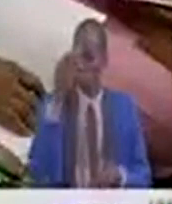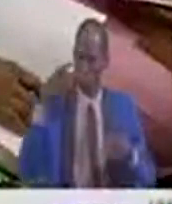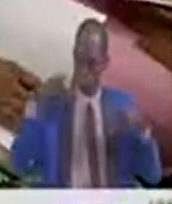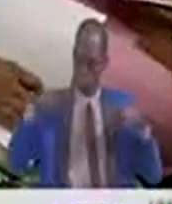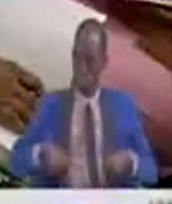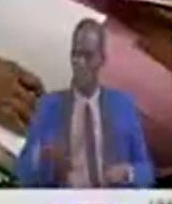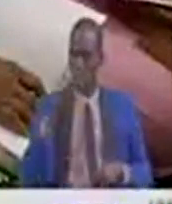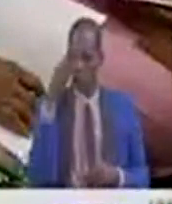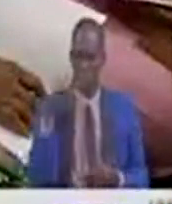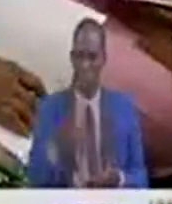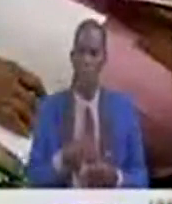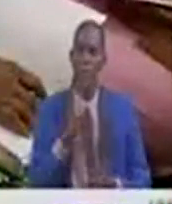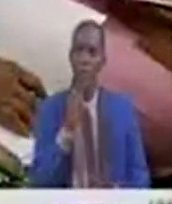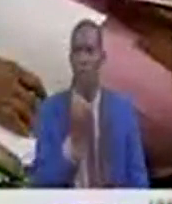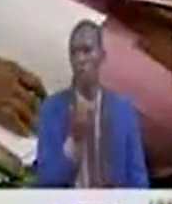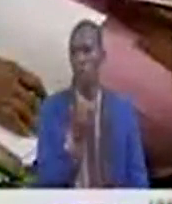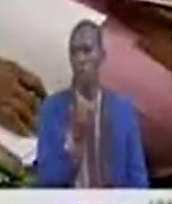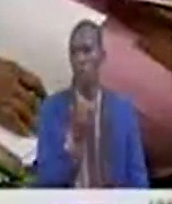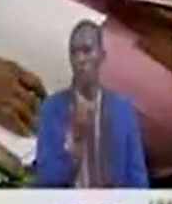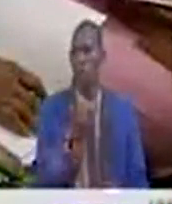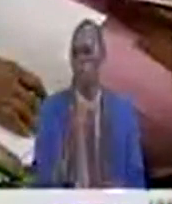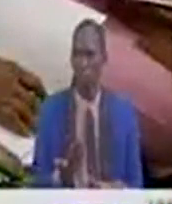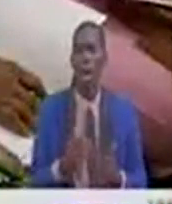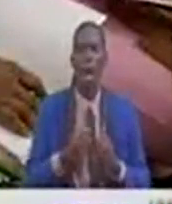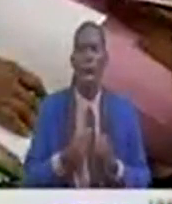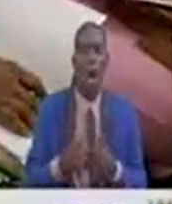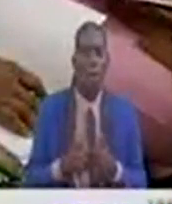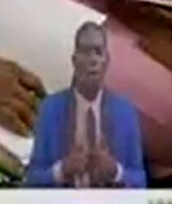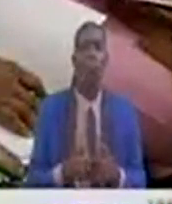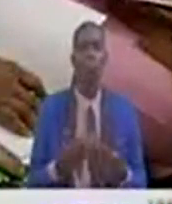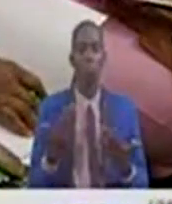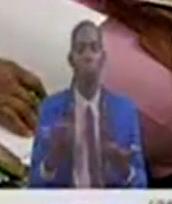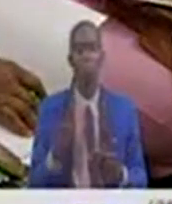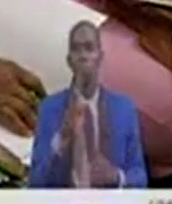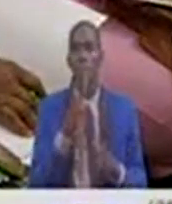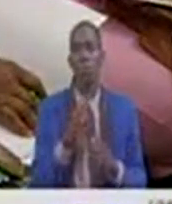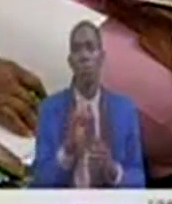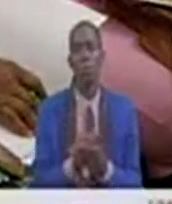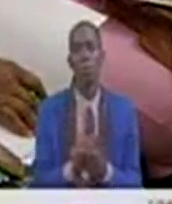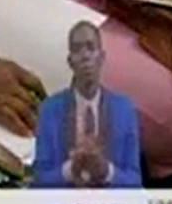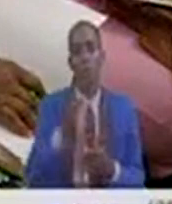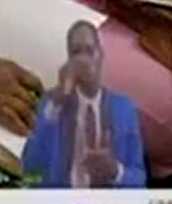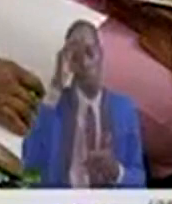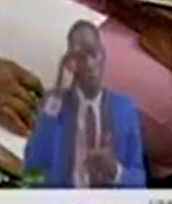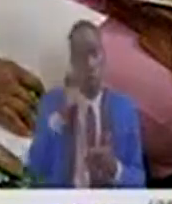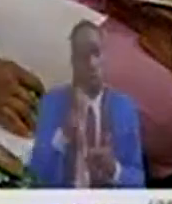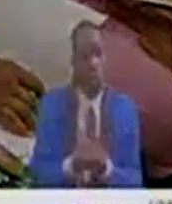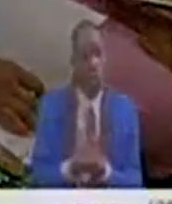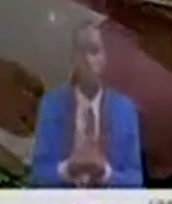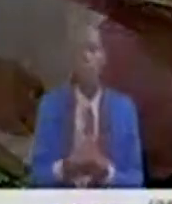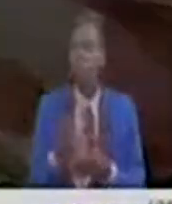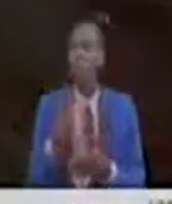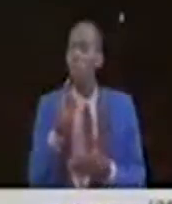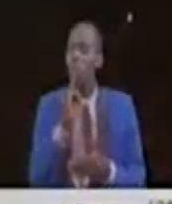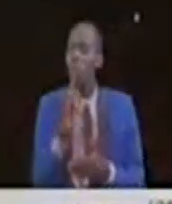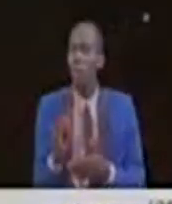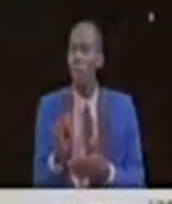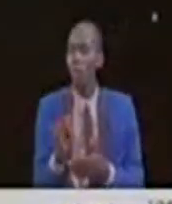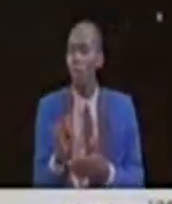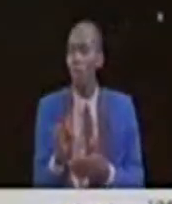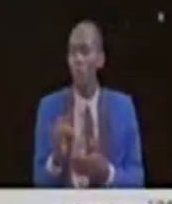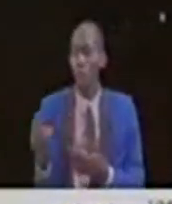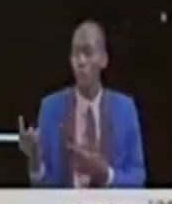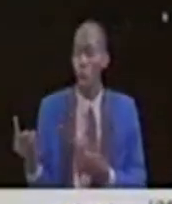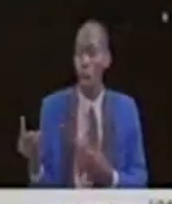in the night, and your husband happens to be coming along, you find a way to cleverly cover it